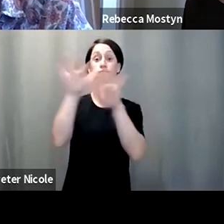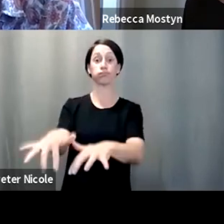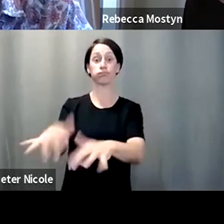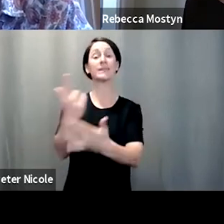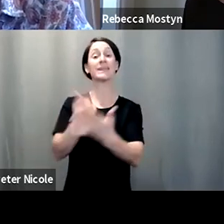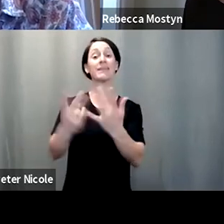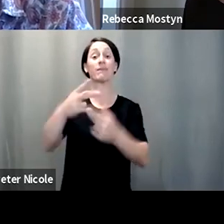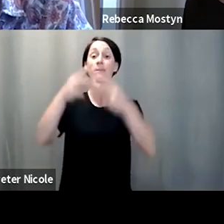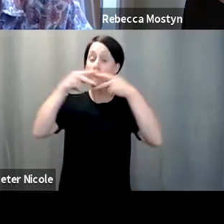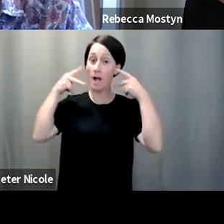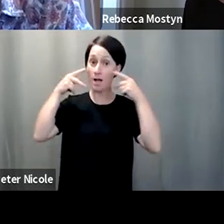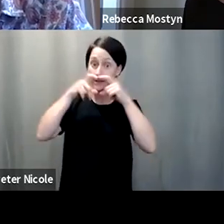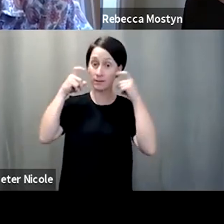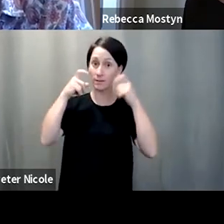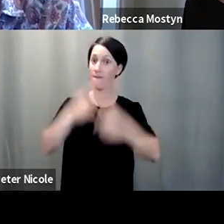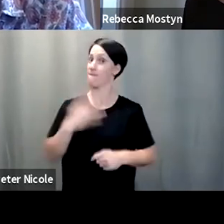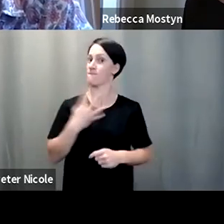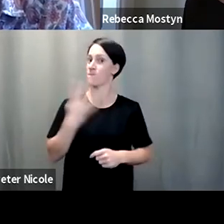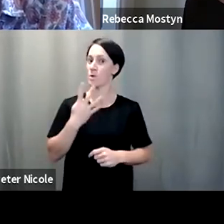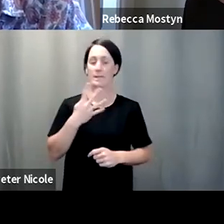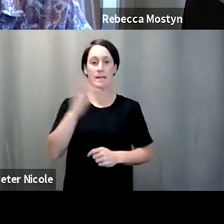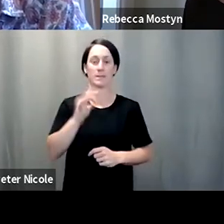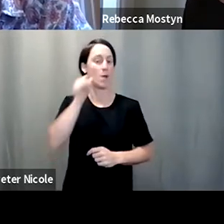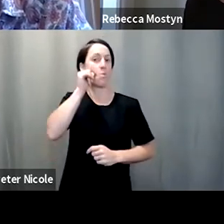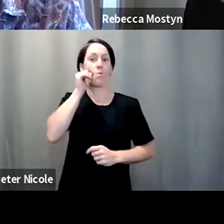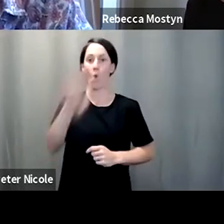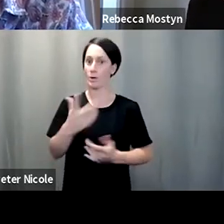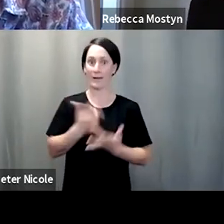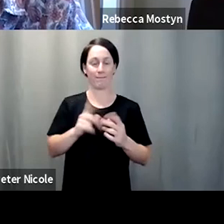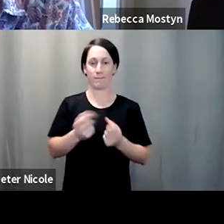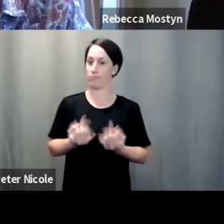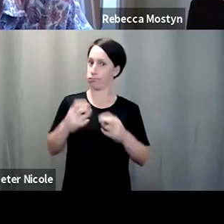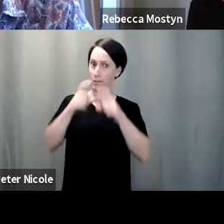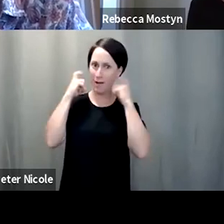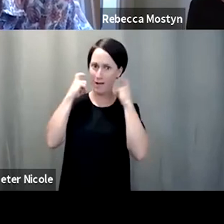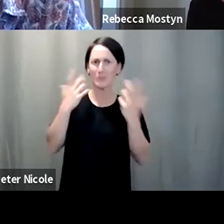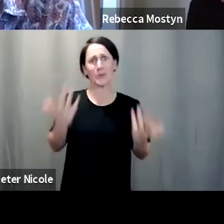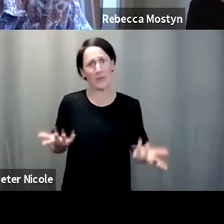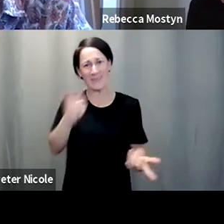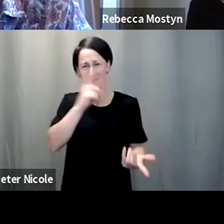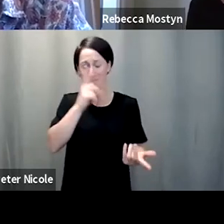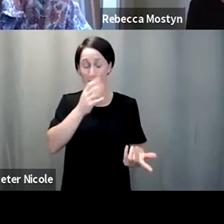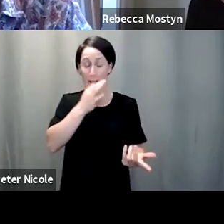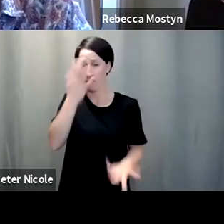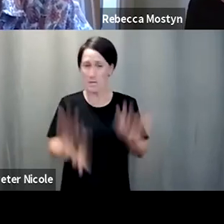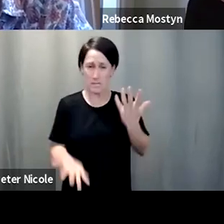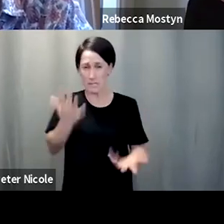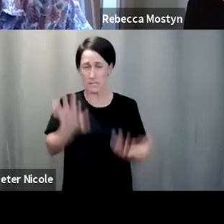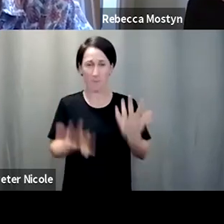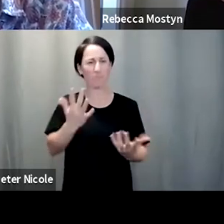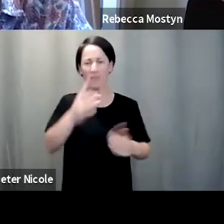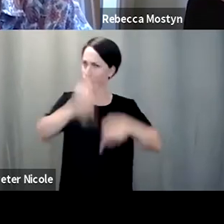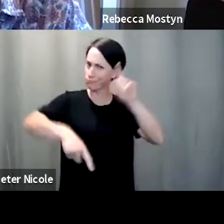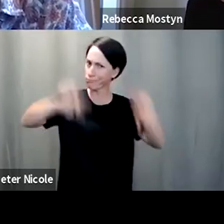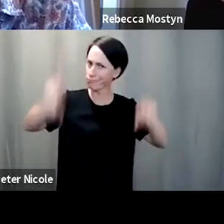required, and 14% would not attend a performance if masks are required. So people are, you know, in a range of places in terms